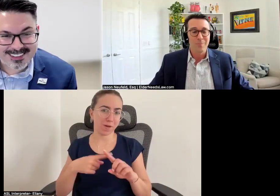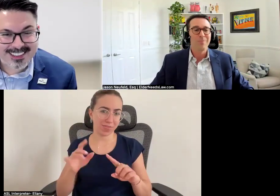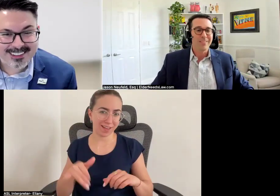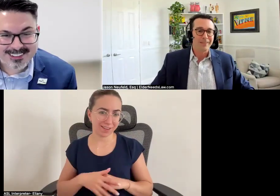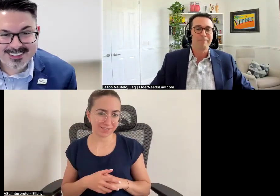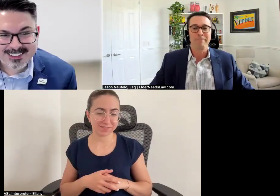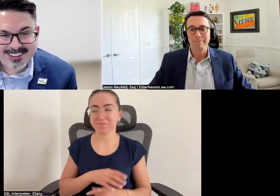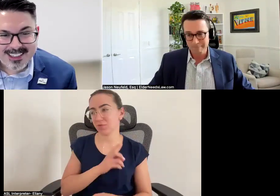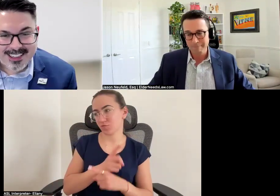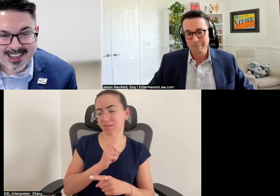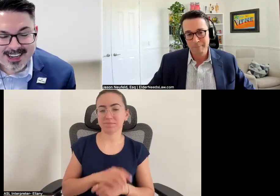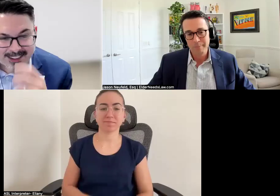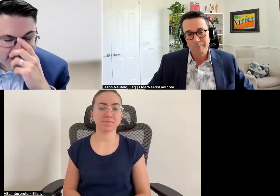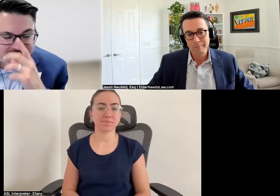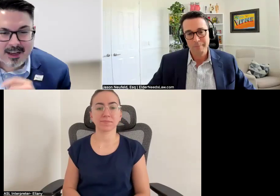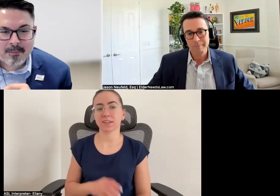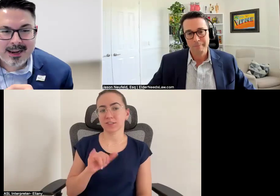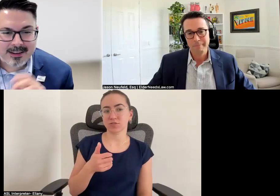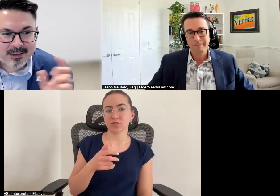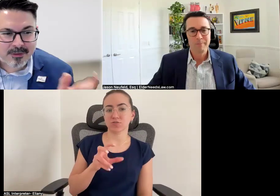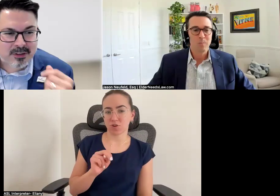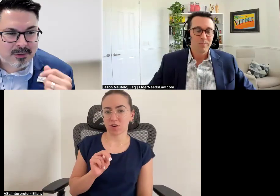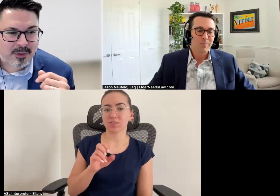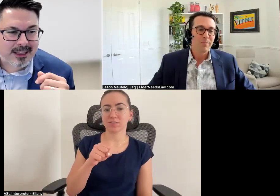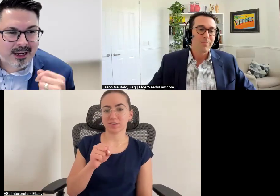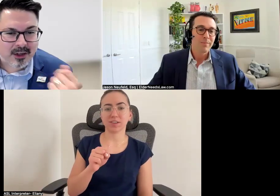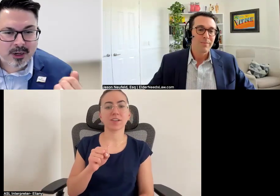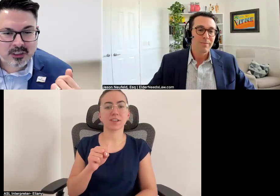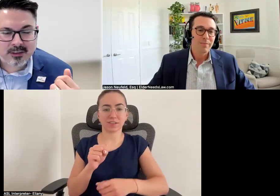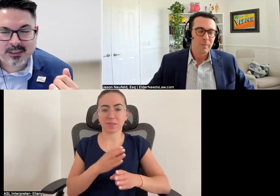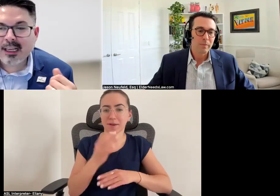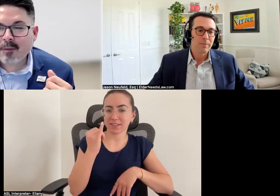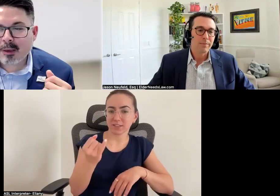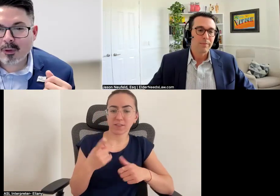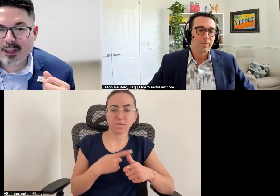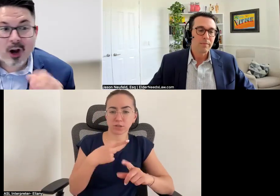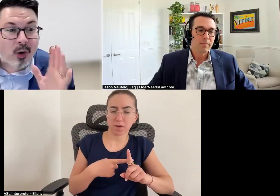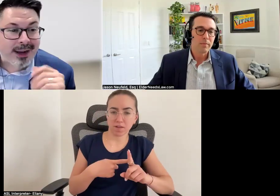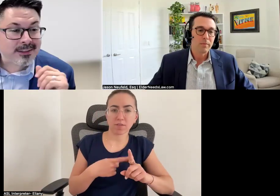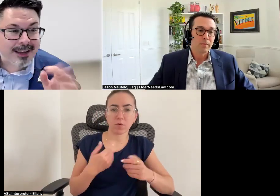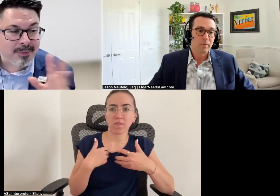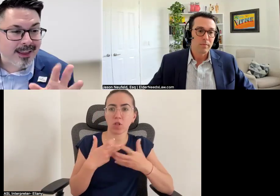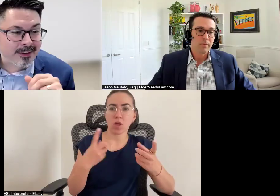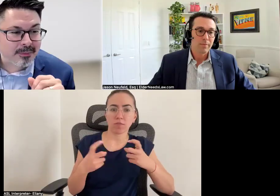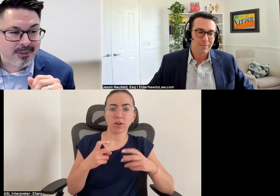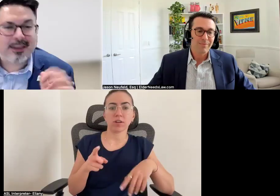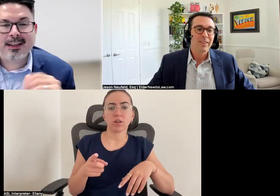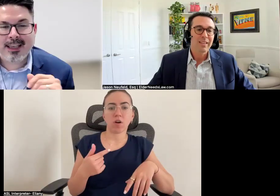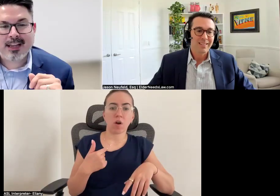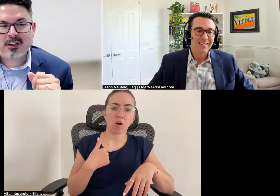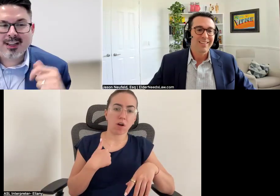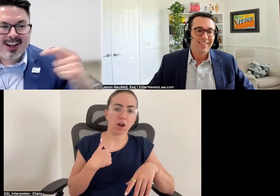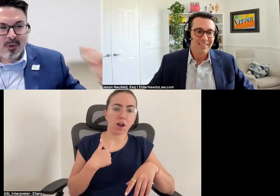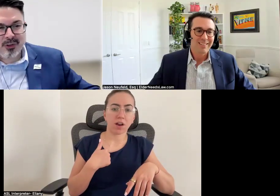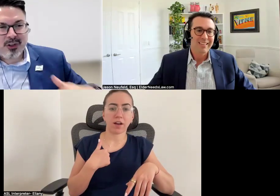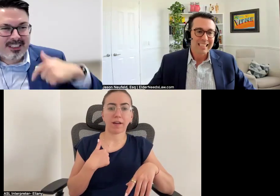So exactly. mhm. Yeah. It's that main idea. The first of the month, we get a lot of questions, and people think, "Oh, I escaped by this month; they didn't